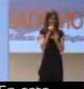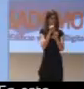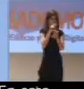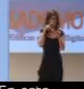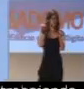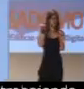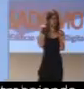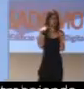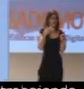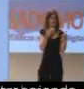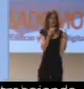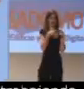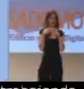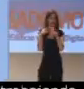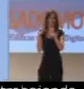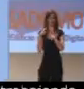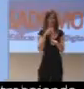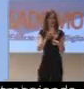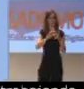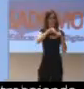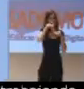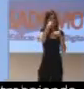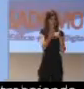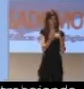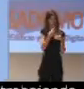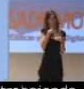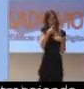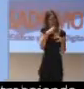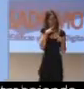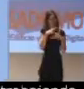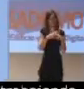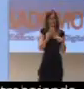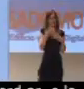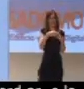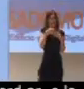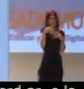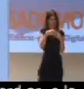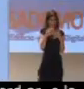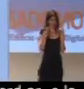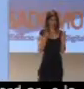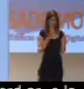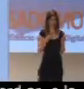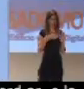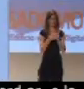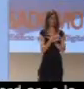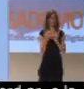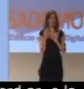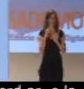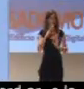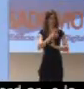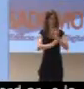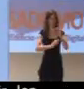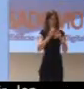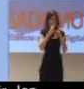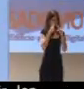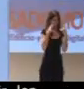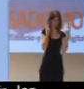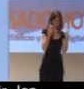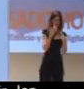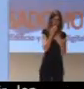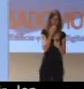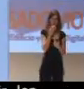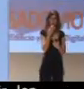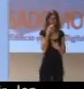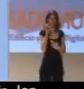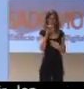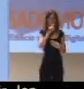have tried to take in external clients, the external agents, that is